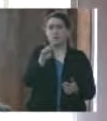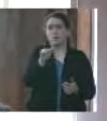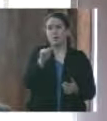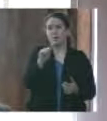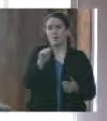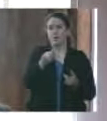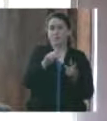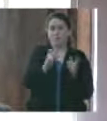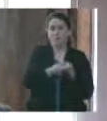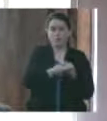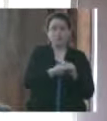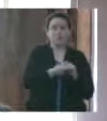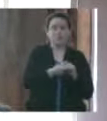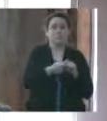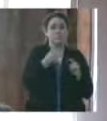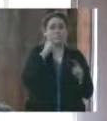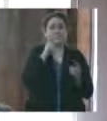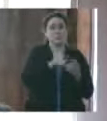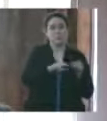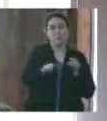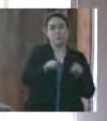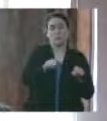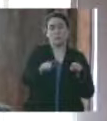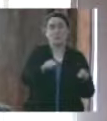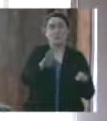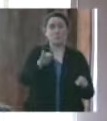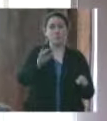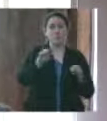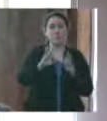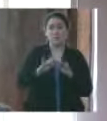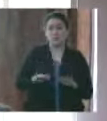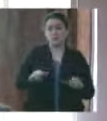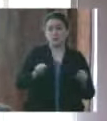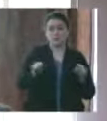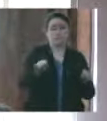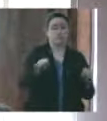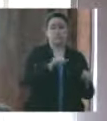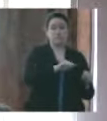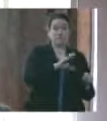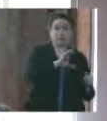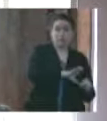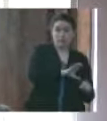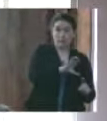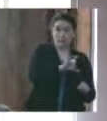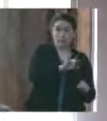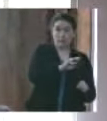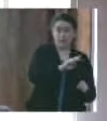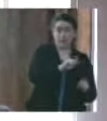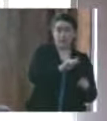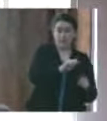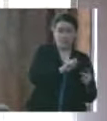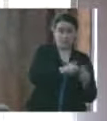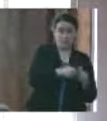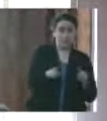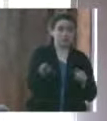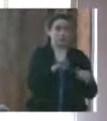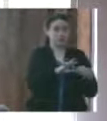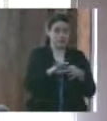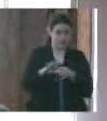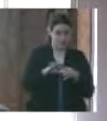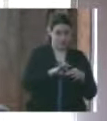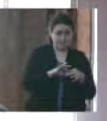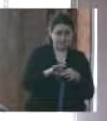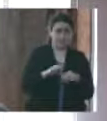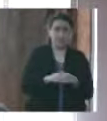are connected and that biodiversity and ecosystem losses are huge. Our study has suggested that if we